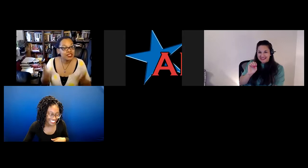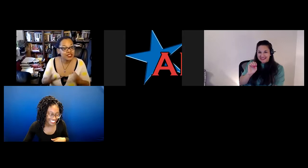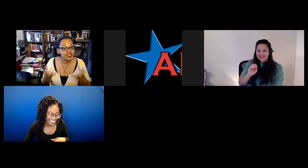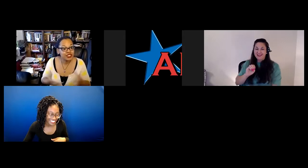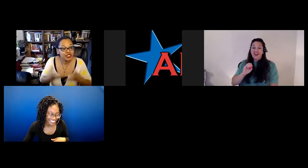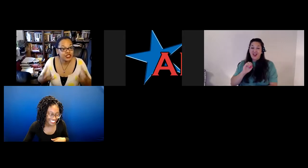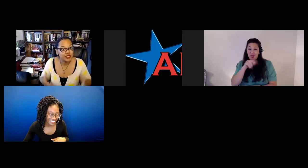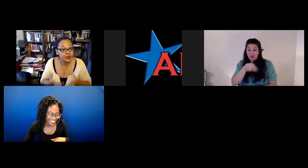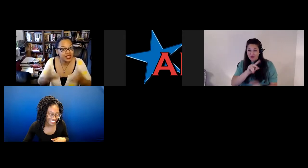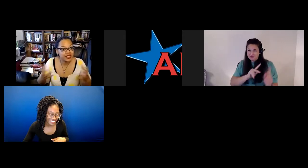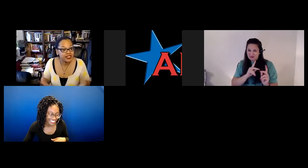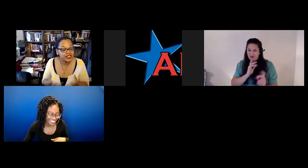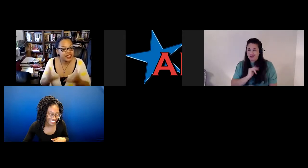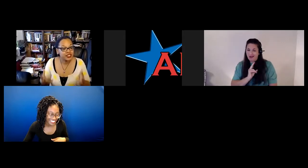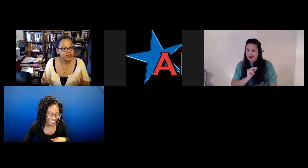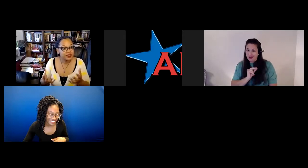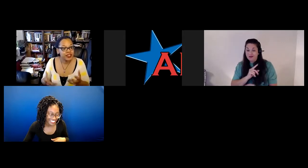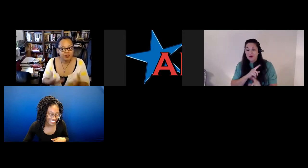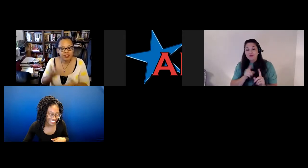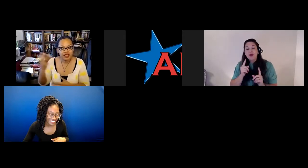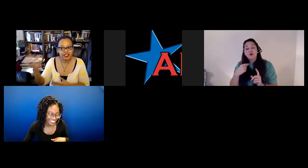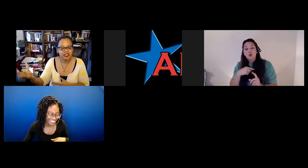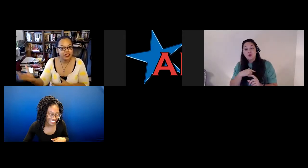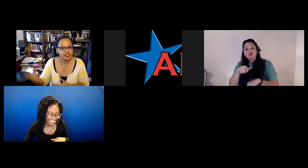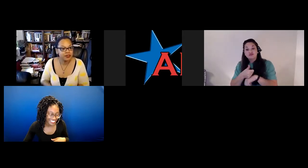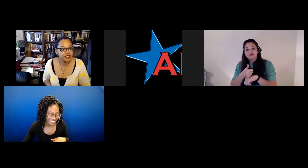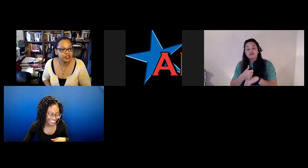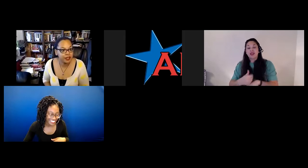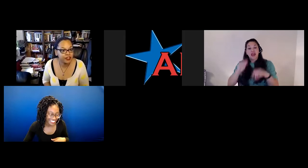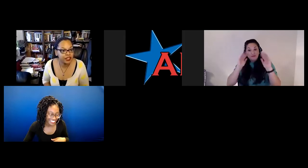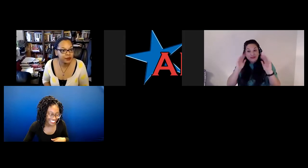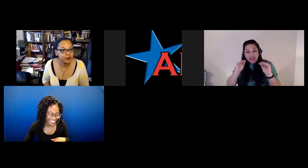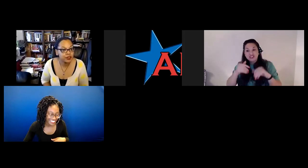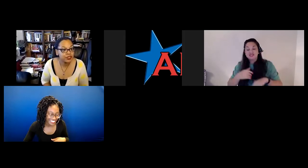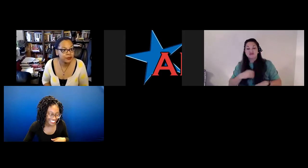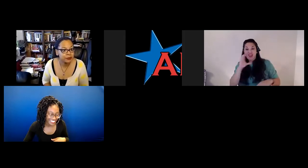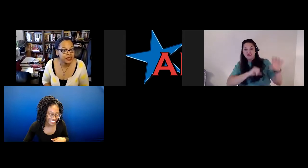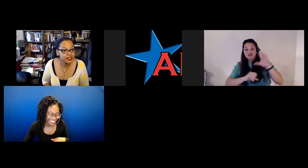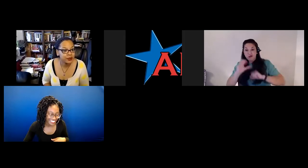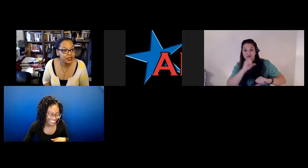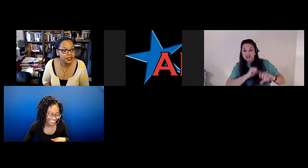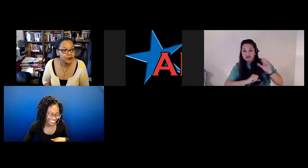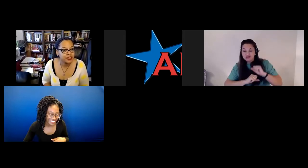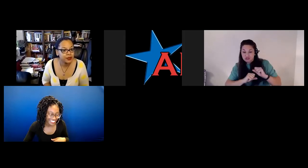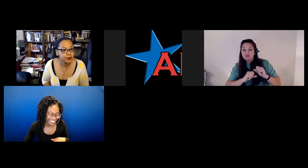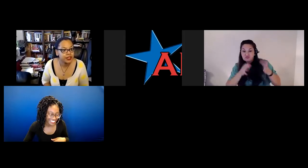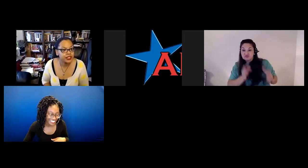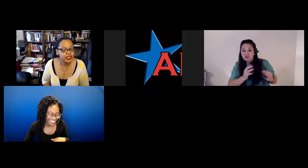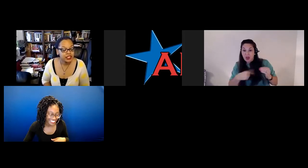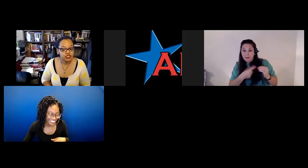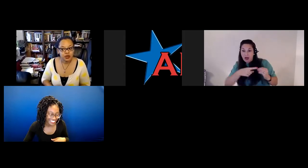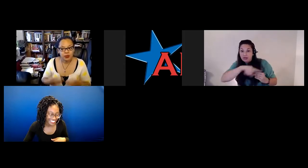we started to construct sort of expectations and assumptions about them, which also impacted the way that we did our